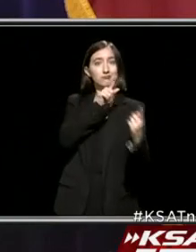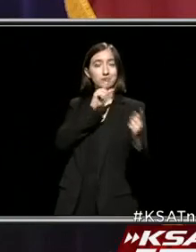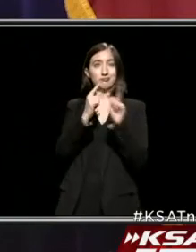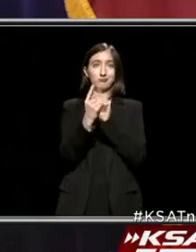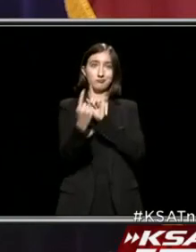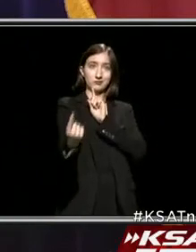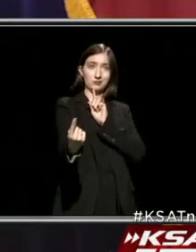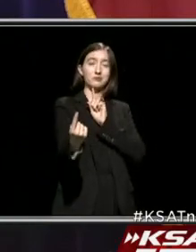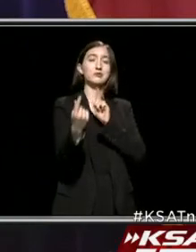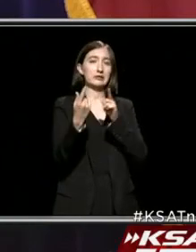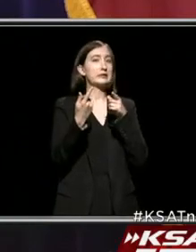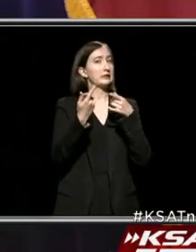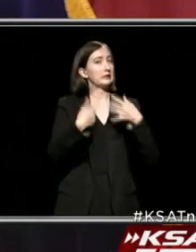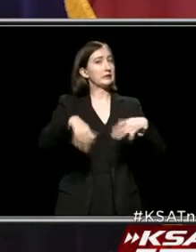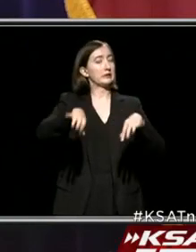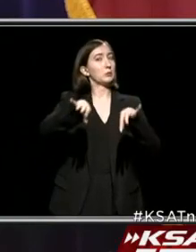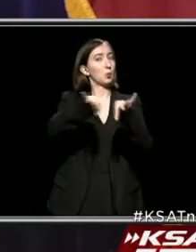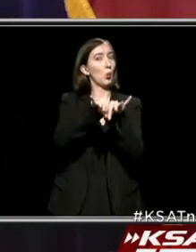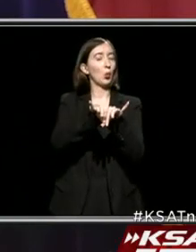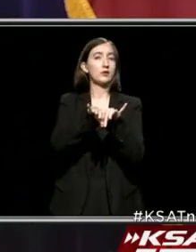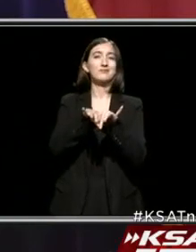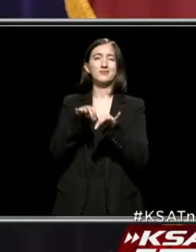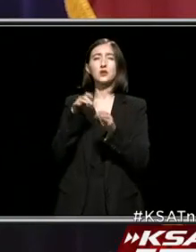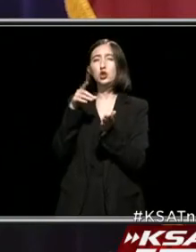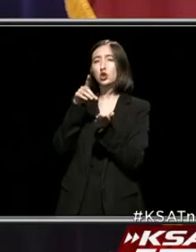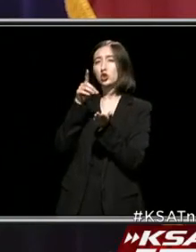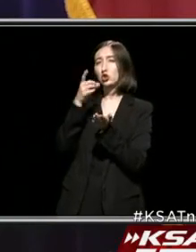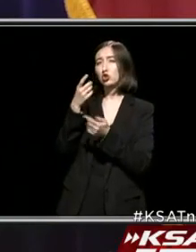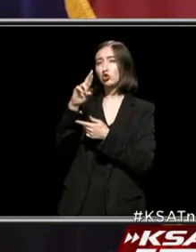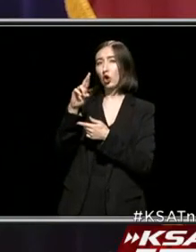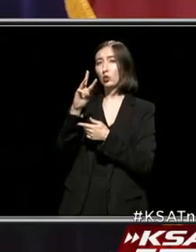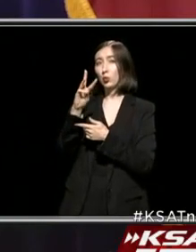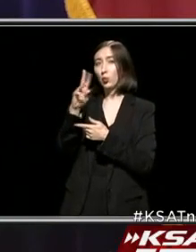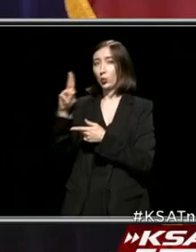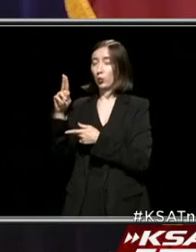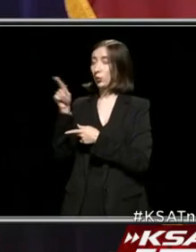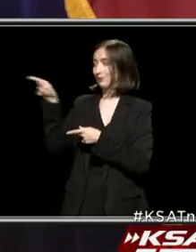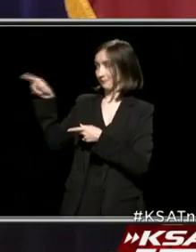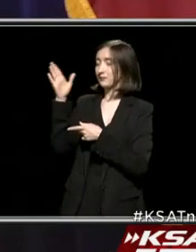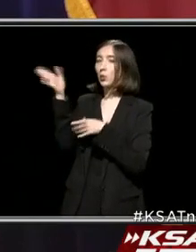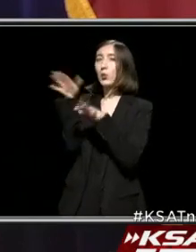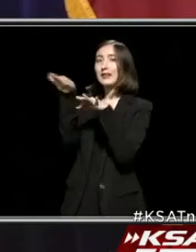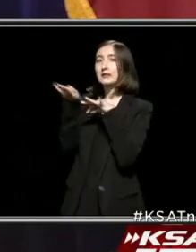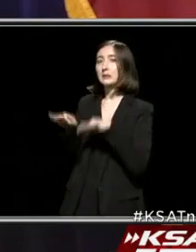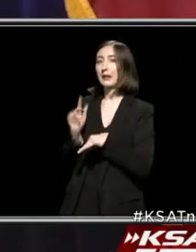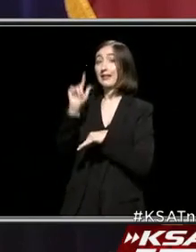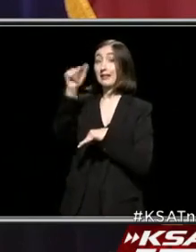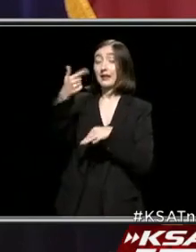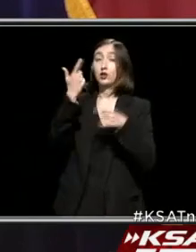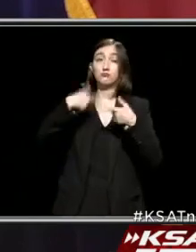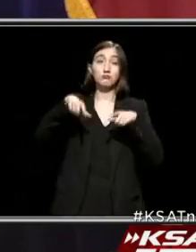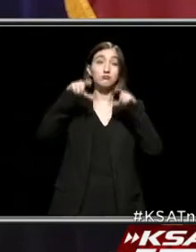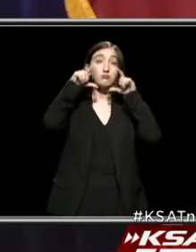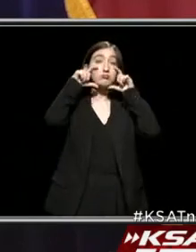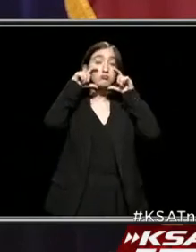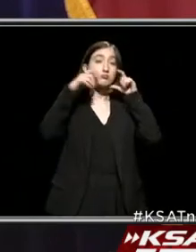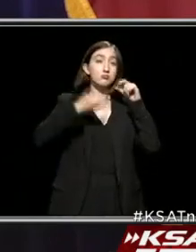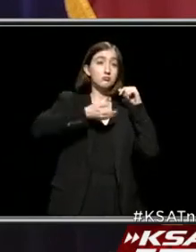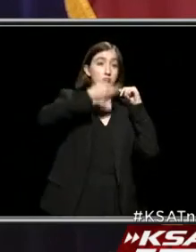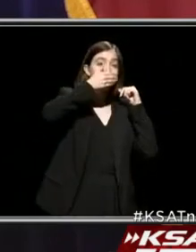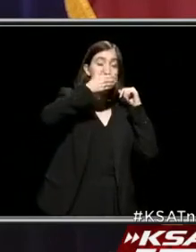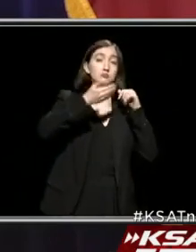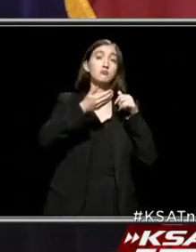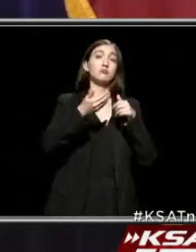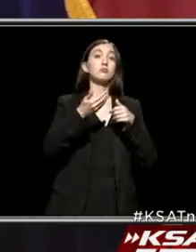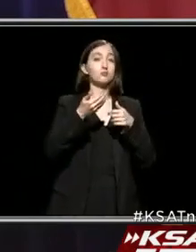because, as Dr. Wu will explain later, face coverings help make sure that folks who are carrying the virus and may